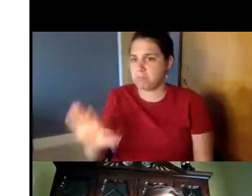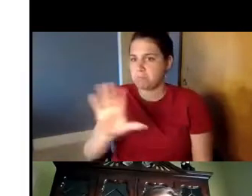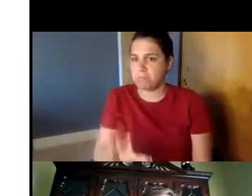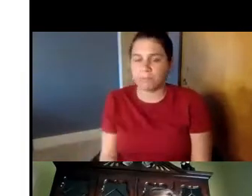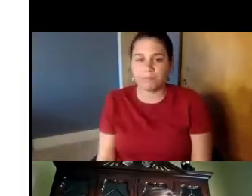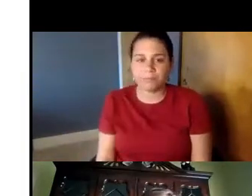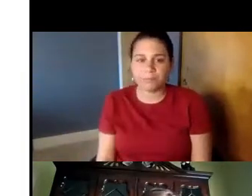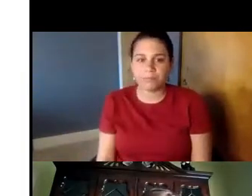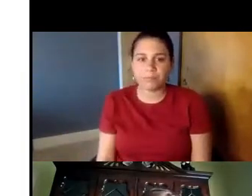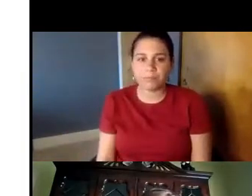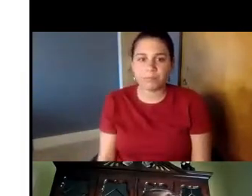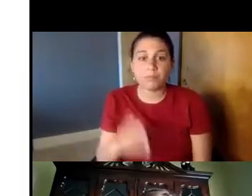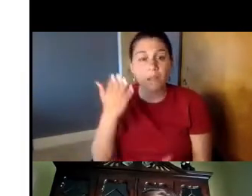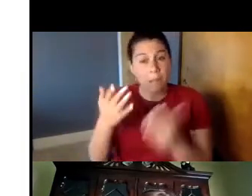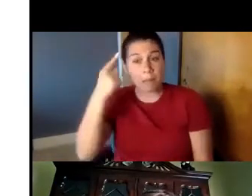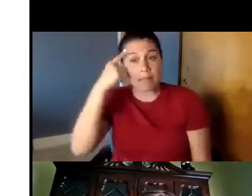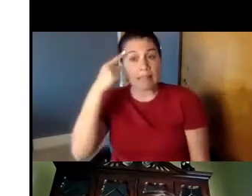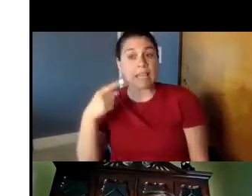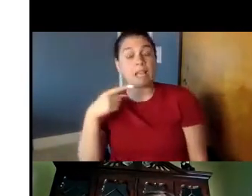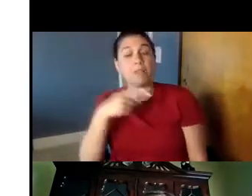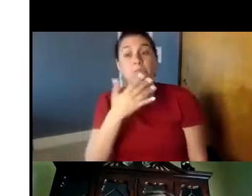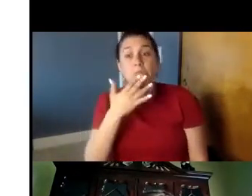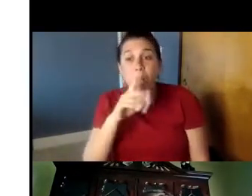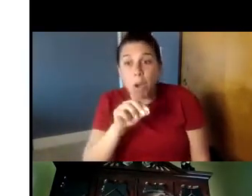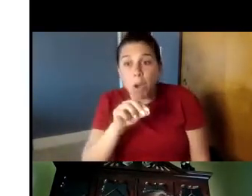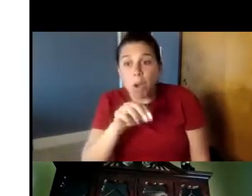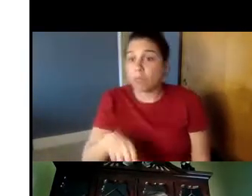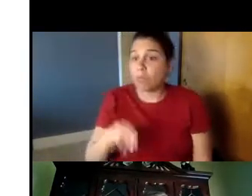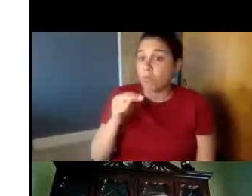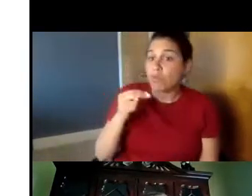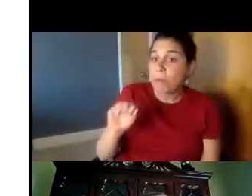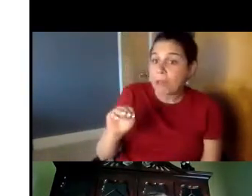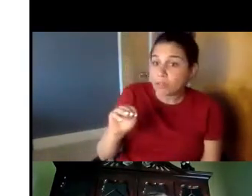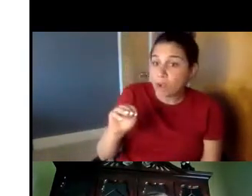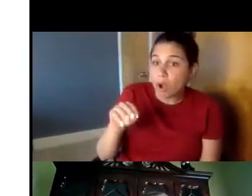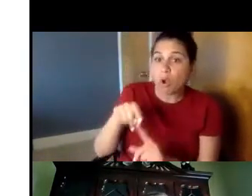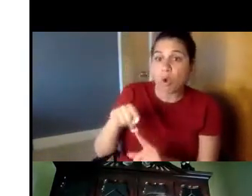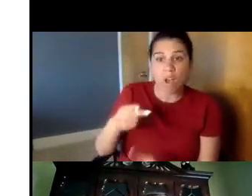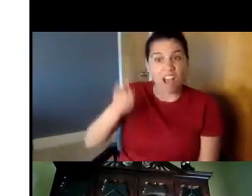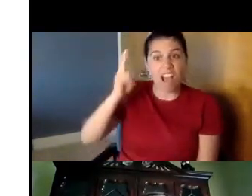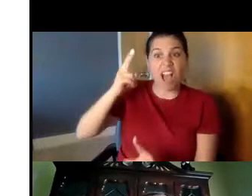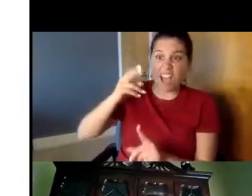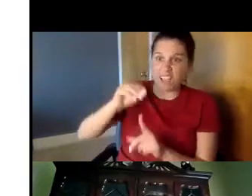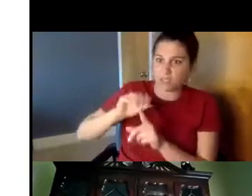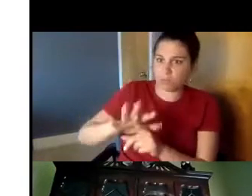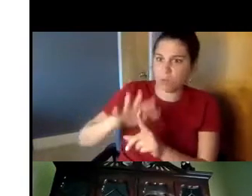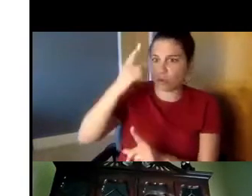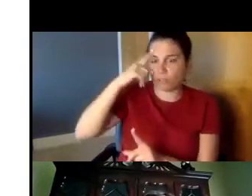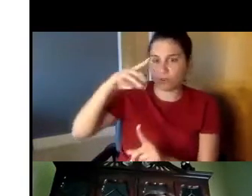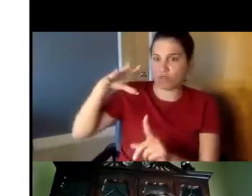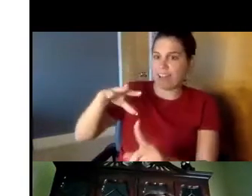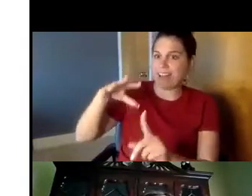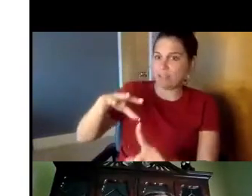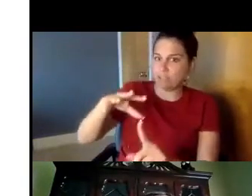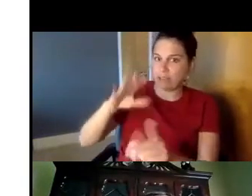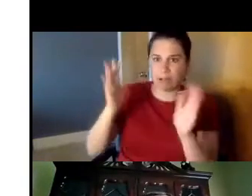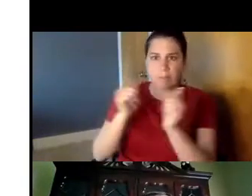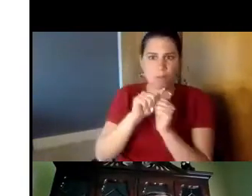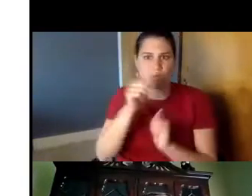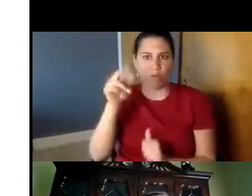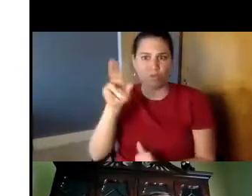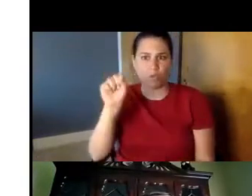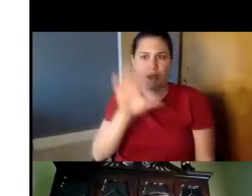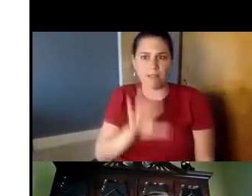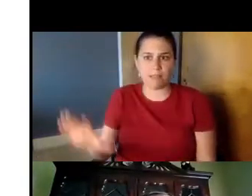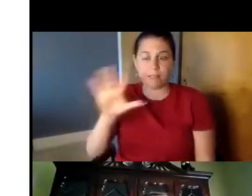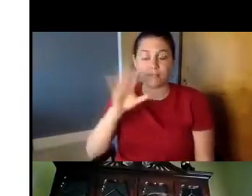You might think about a state like Colorado or New Mexico, which have the highest exposure to radiation of any state in the country. We know that exposure